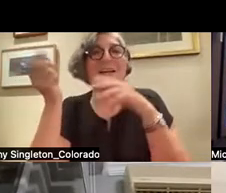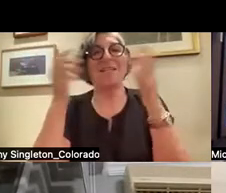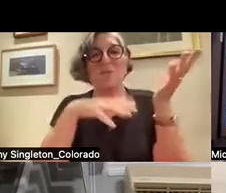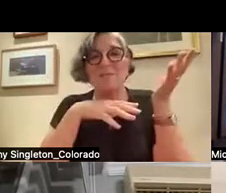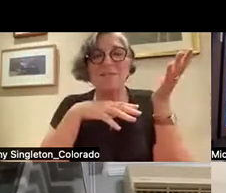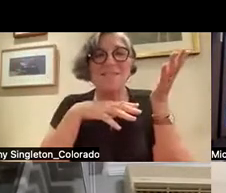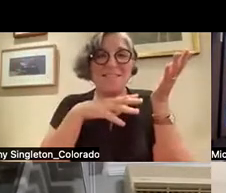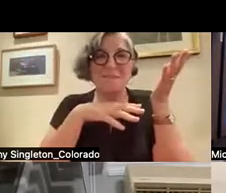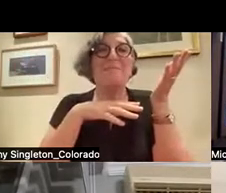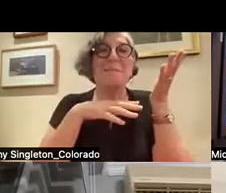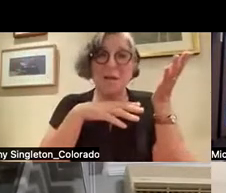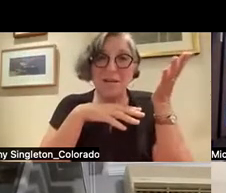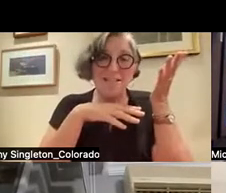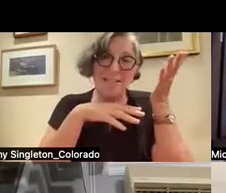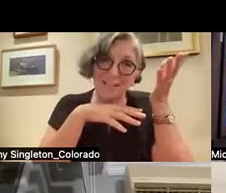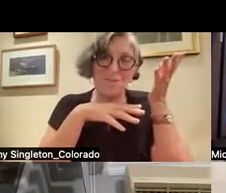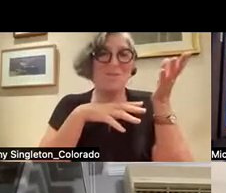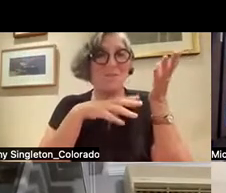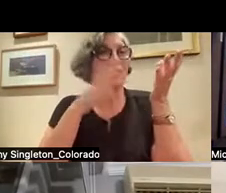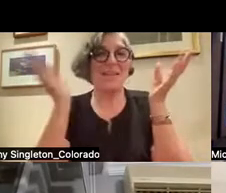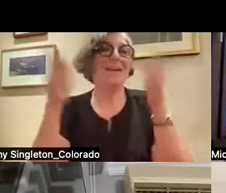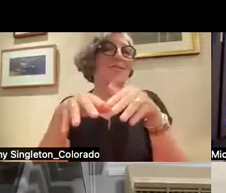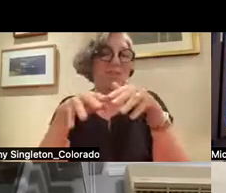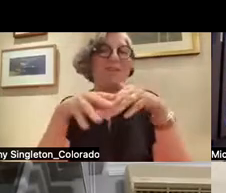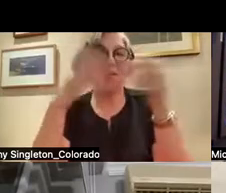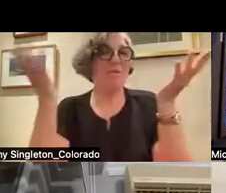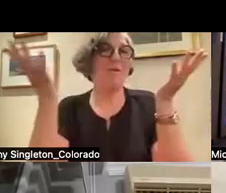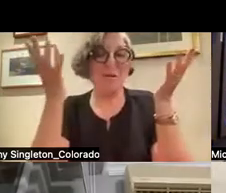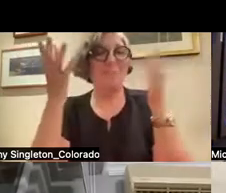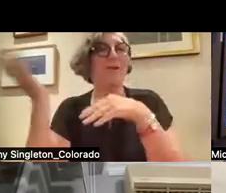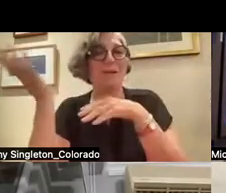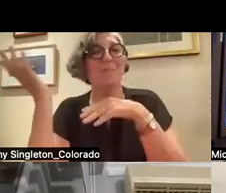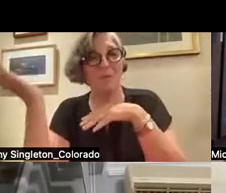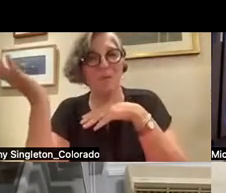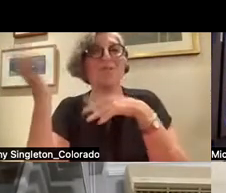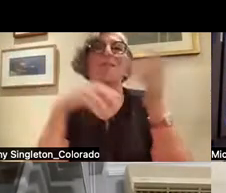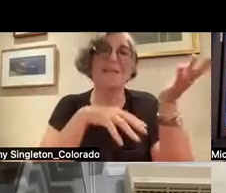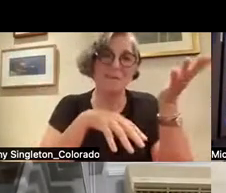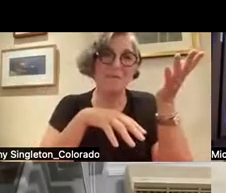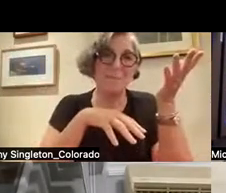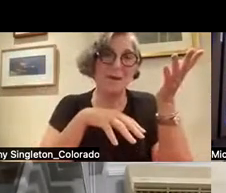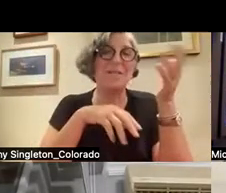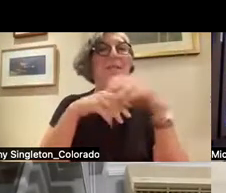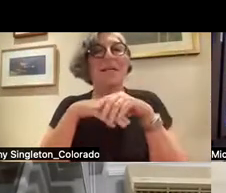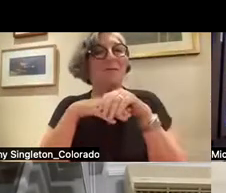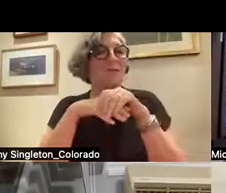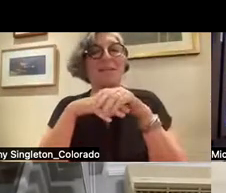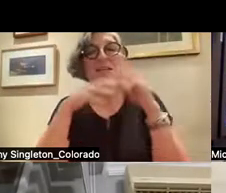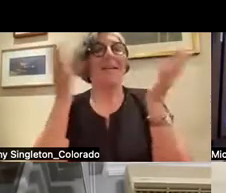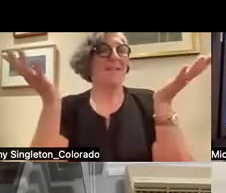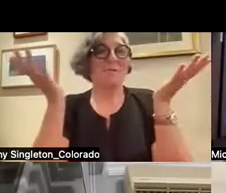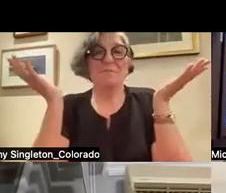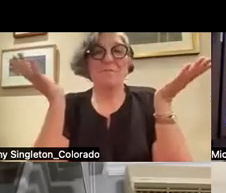user, and his wife is a deaf American sign language user, and their children are growing up learning Norwegian sign language and American sign language.